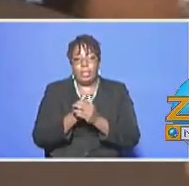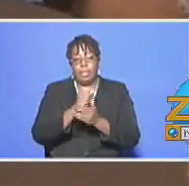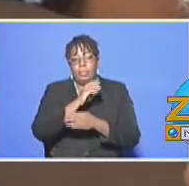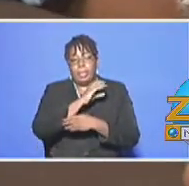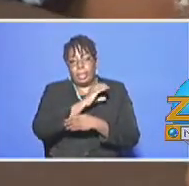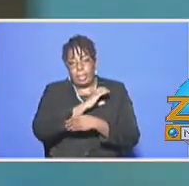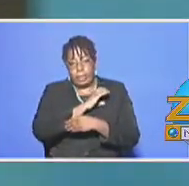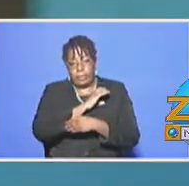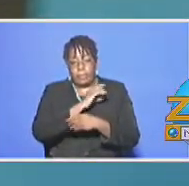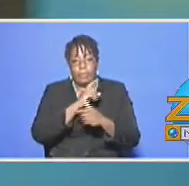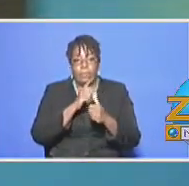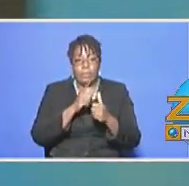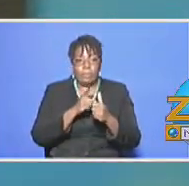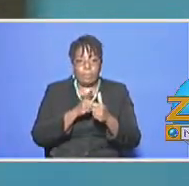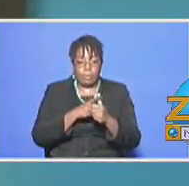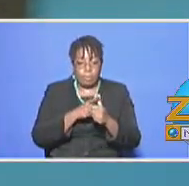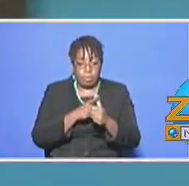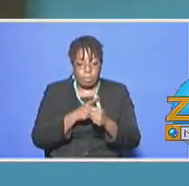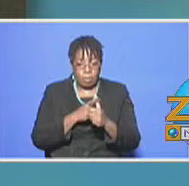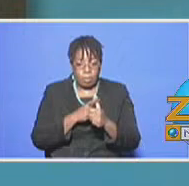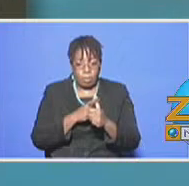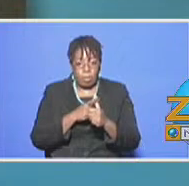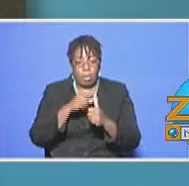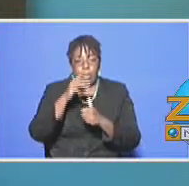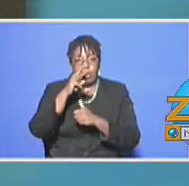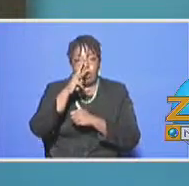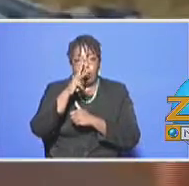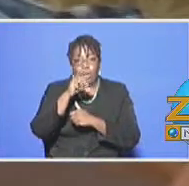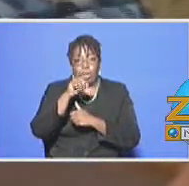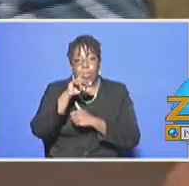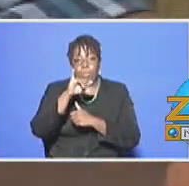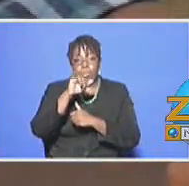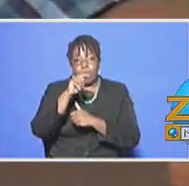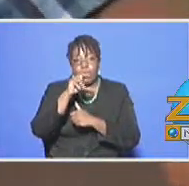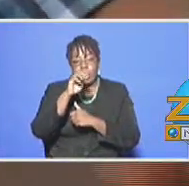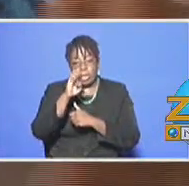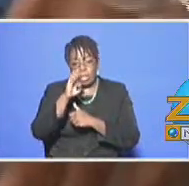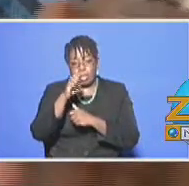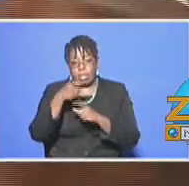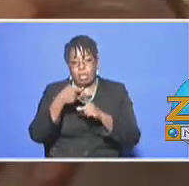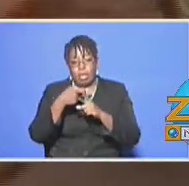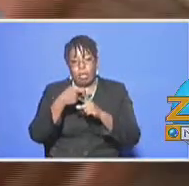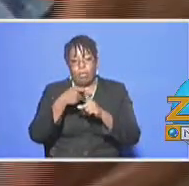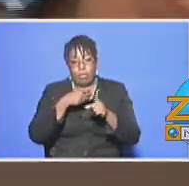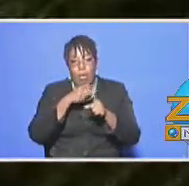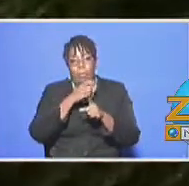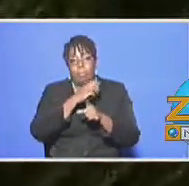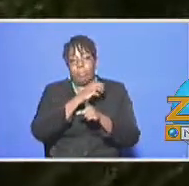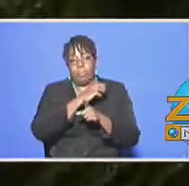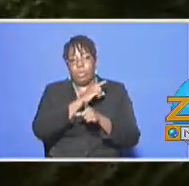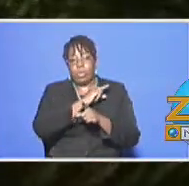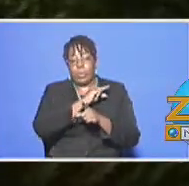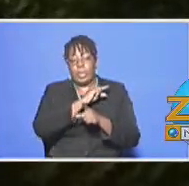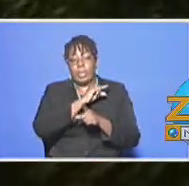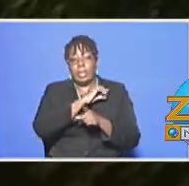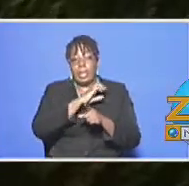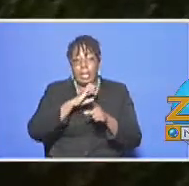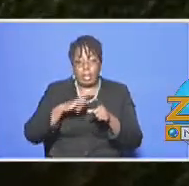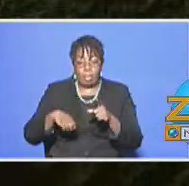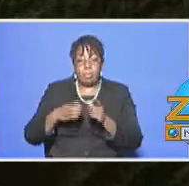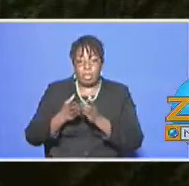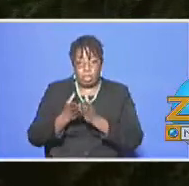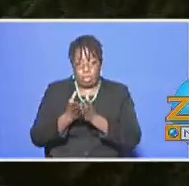police officers, 2 platoons of Marines from Her Majesty's ship that were in port, His Highness the